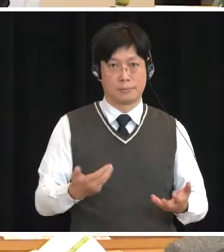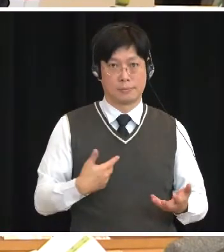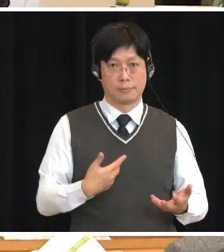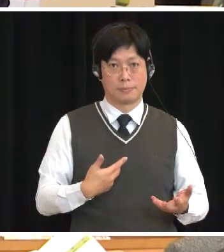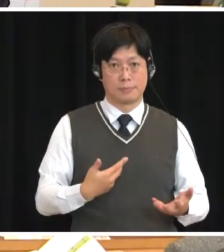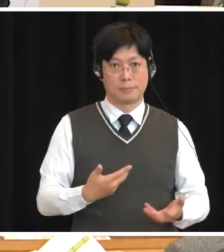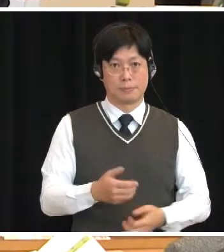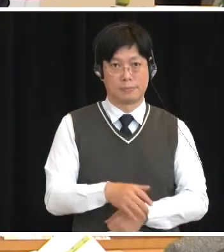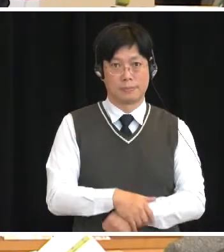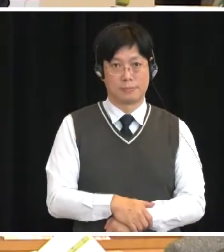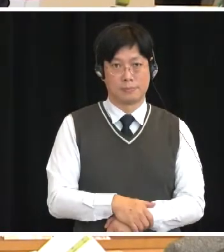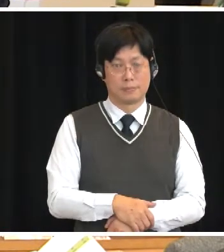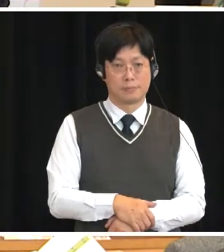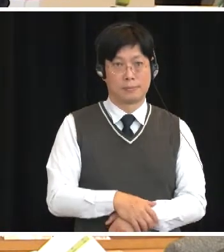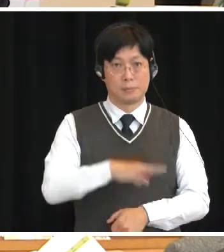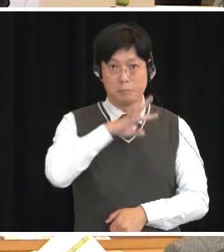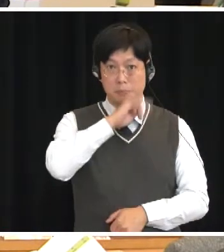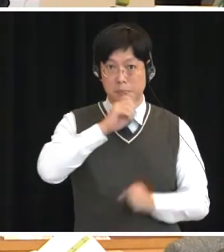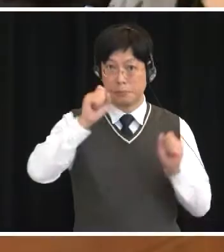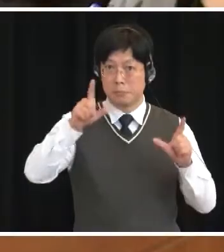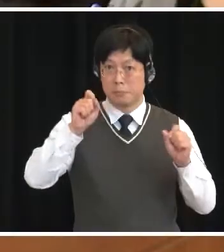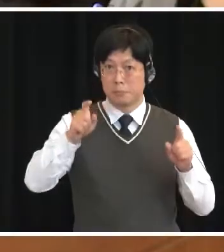Right.